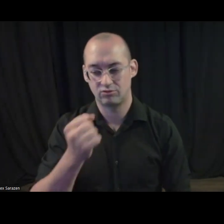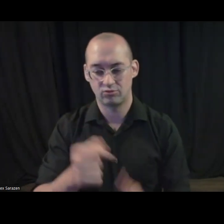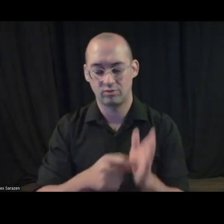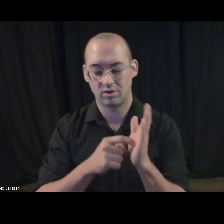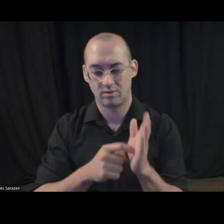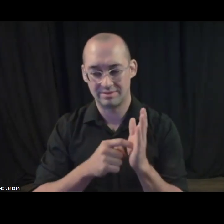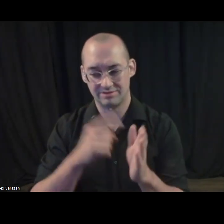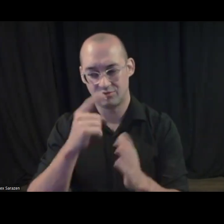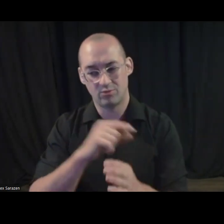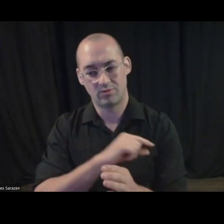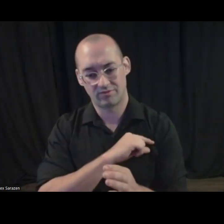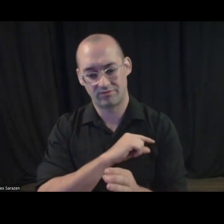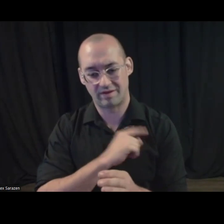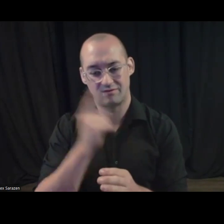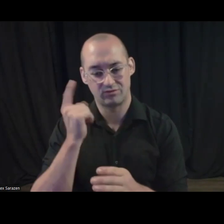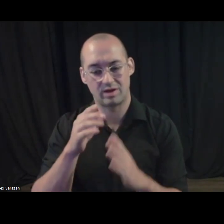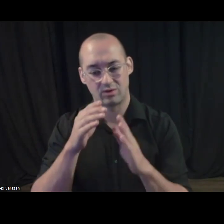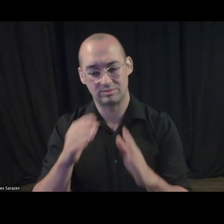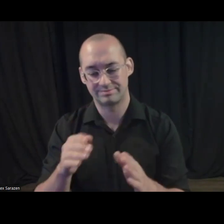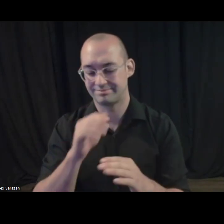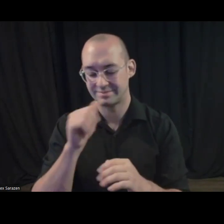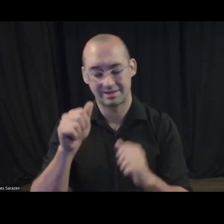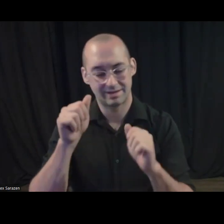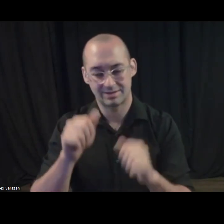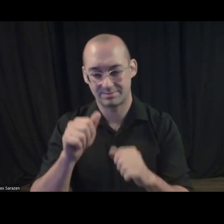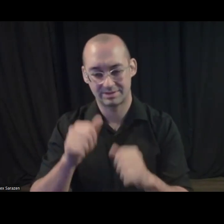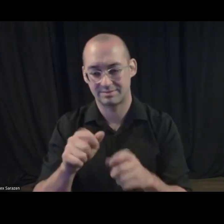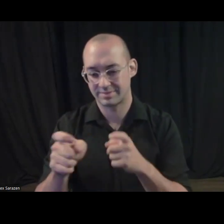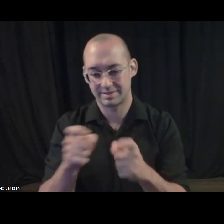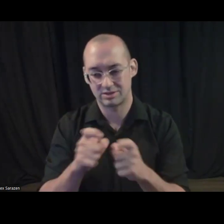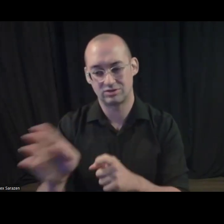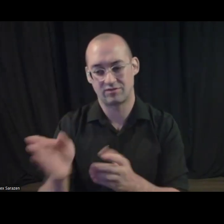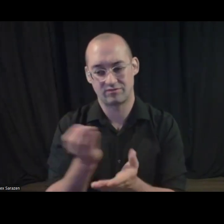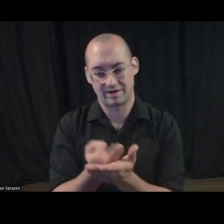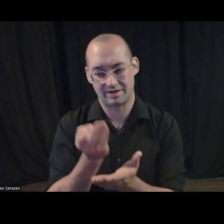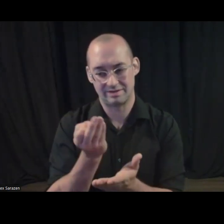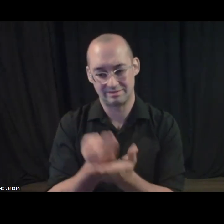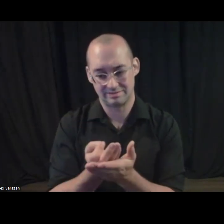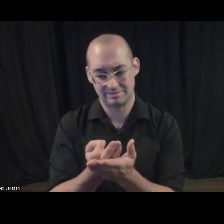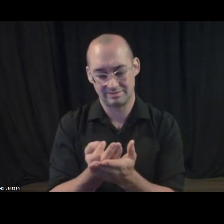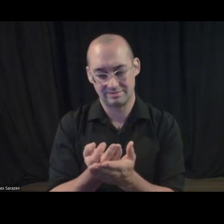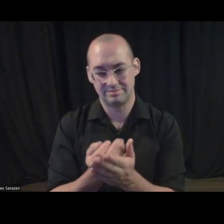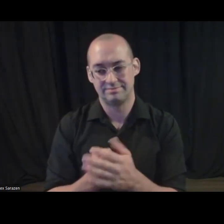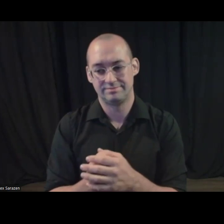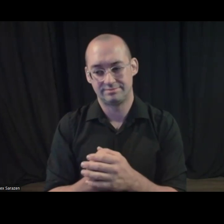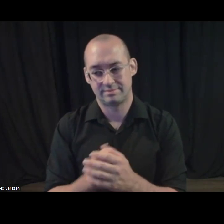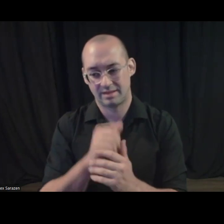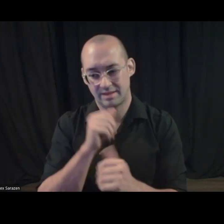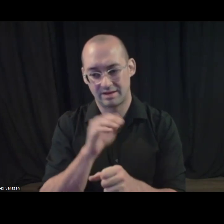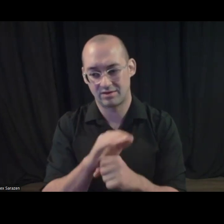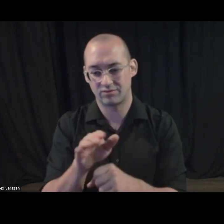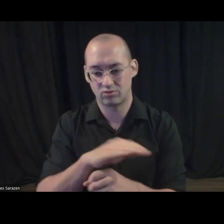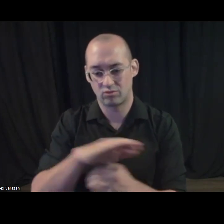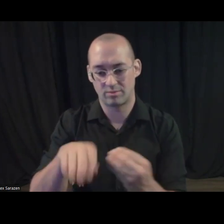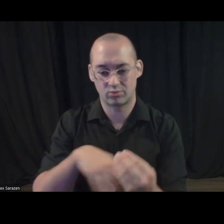housing. There's an inability to manage finances, quite often in general. There's a lack of wraparound services